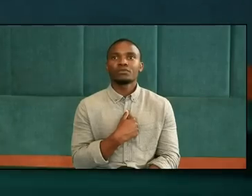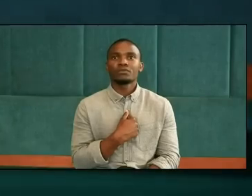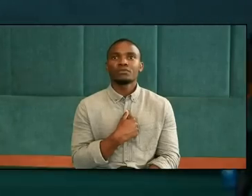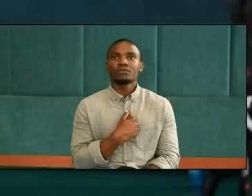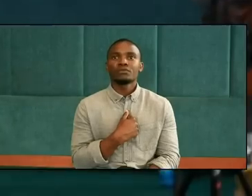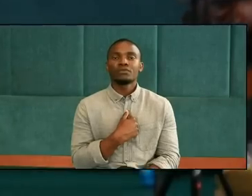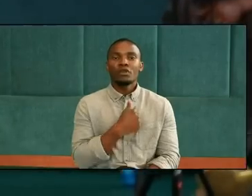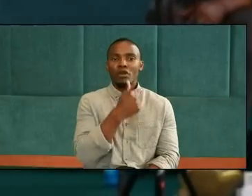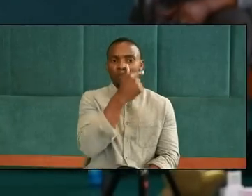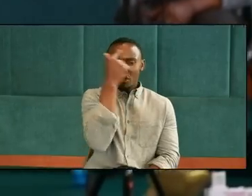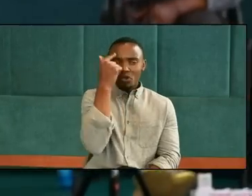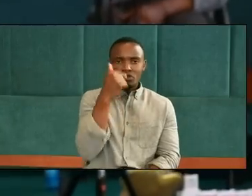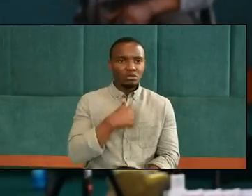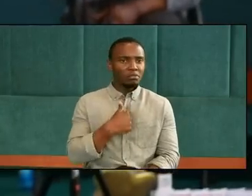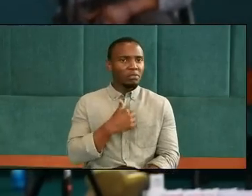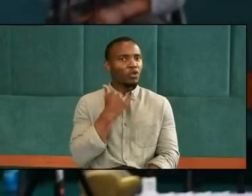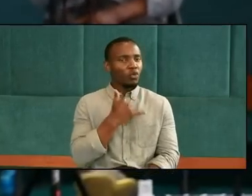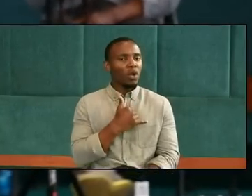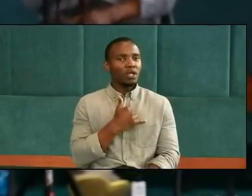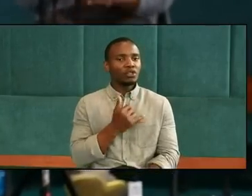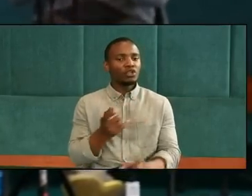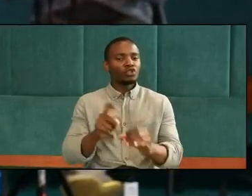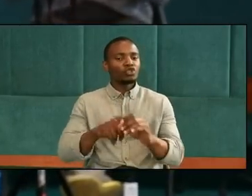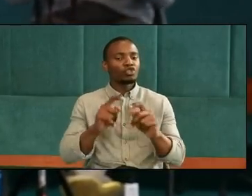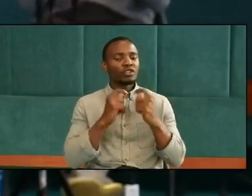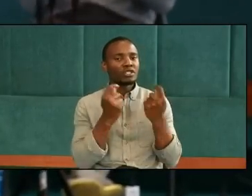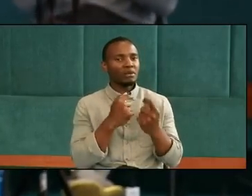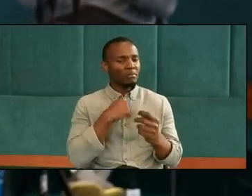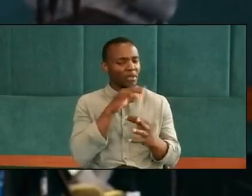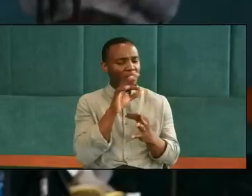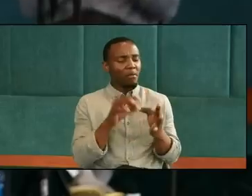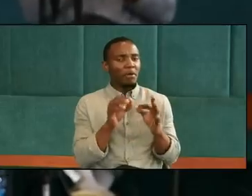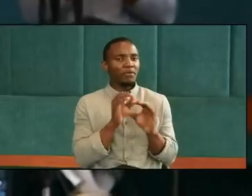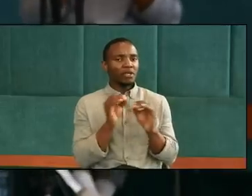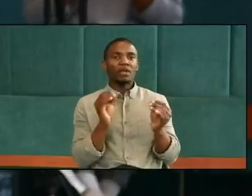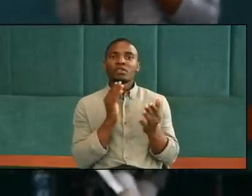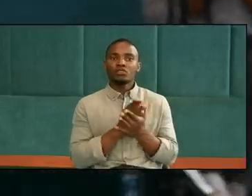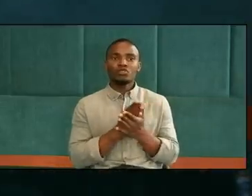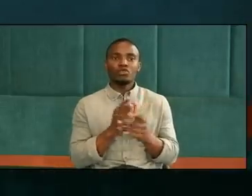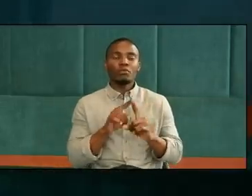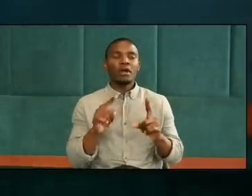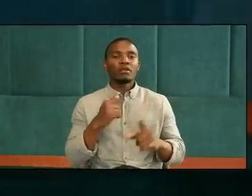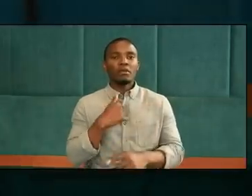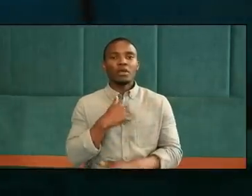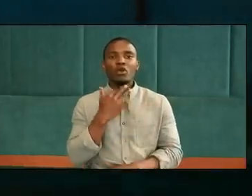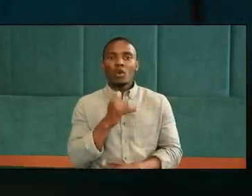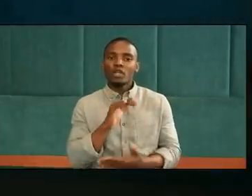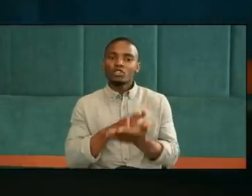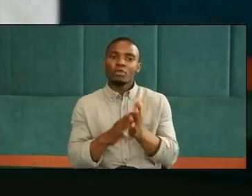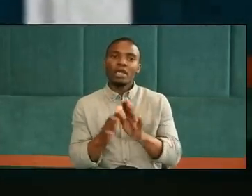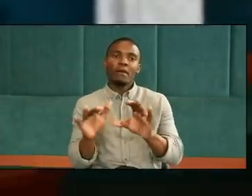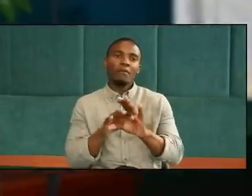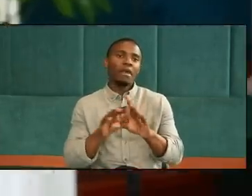I want to be part of the team. Not perfect, but I want to be part of the team.